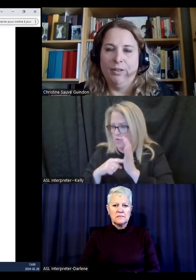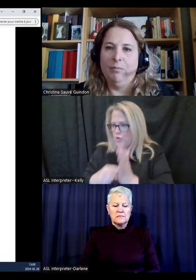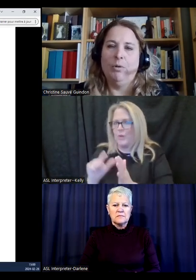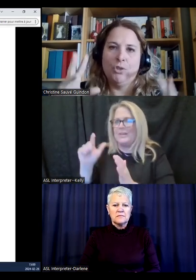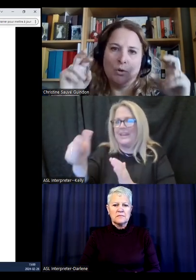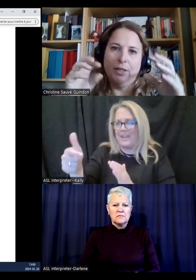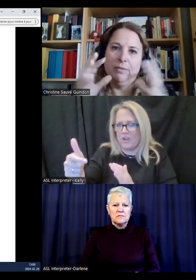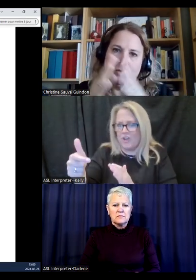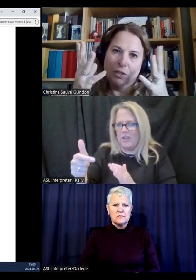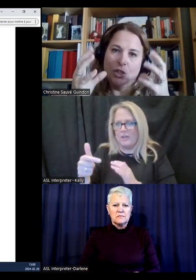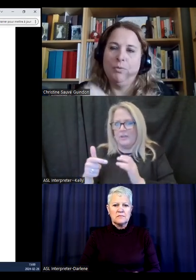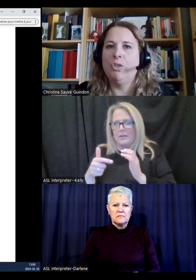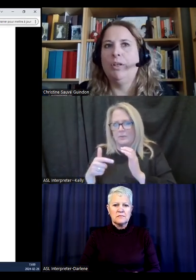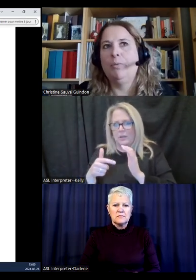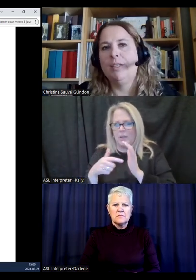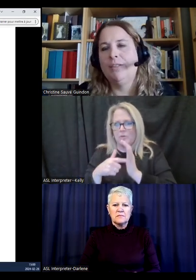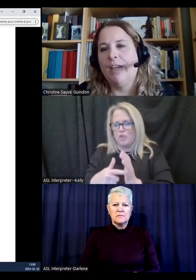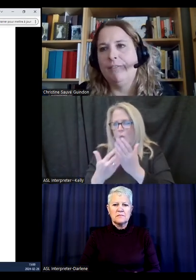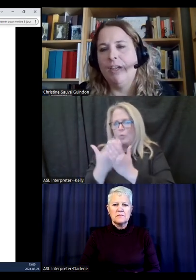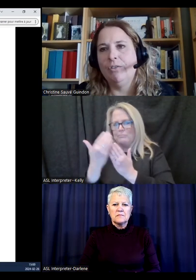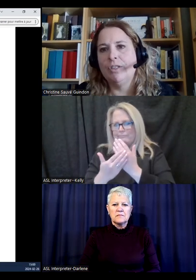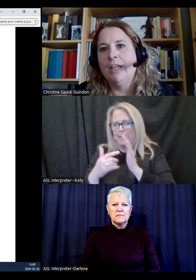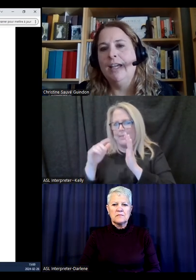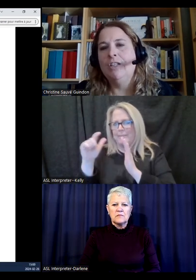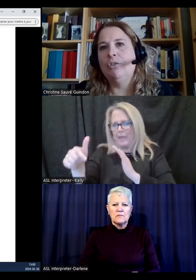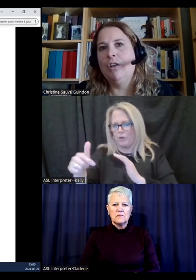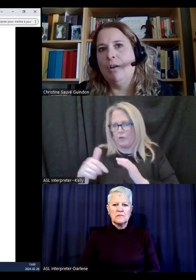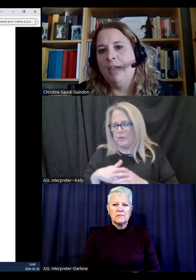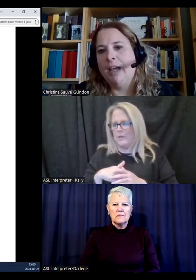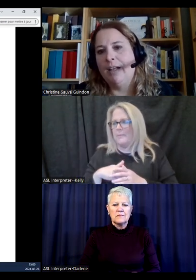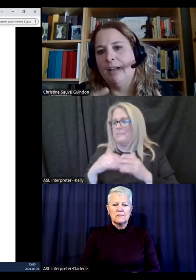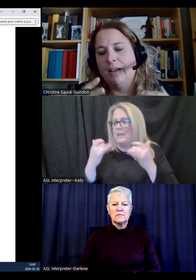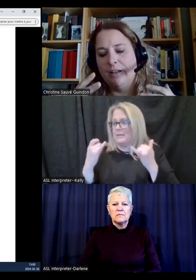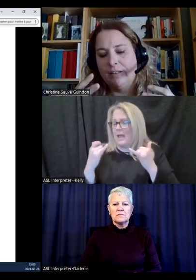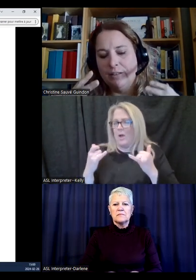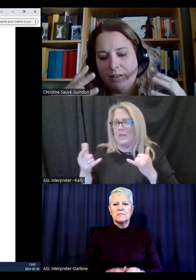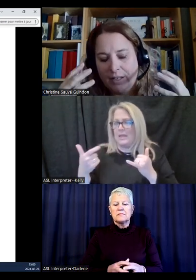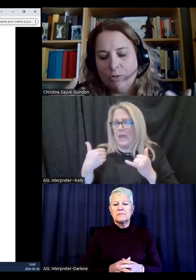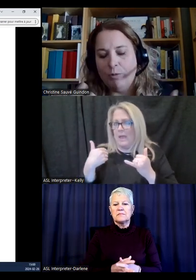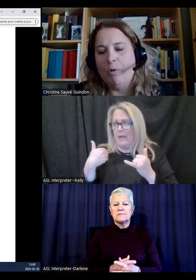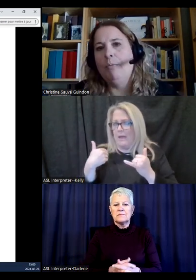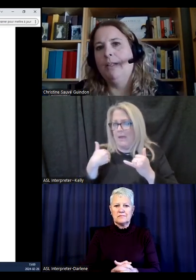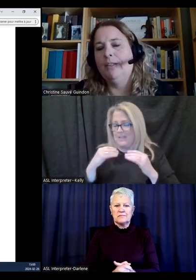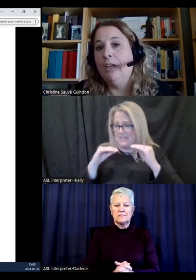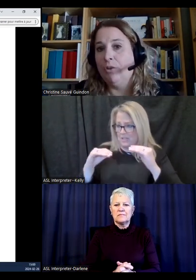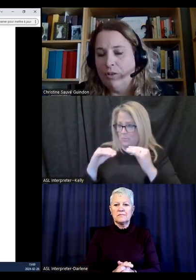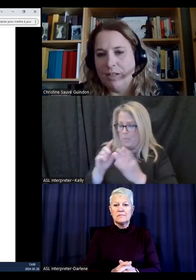later. We'll show it. We showed it with his fingers. So now he had a teachable moment. He heard